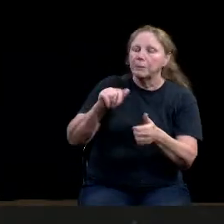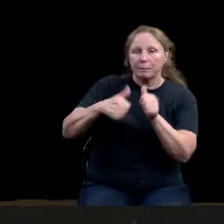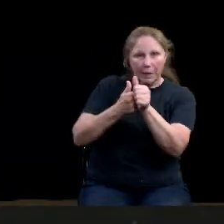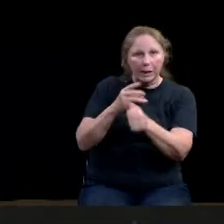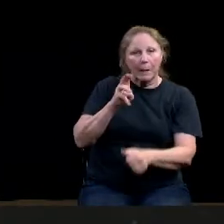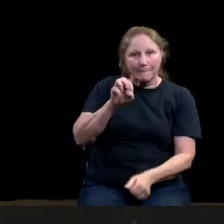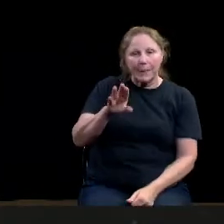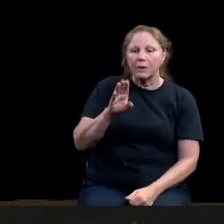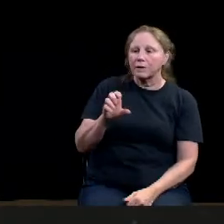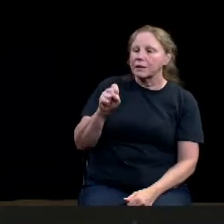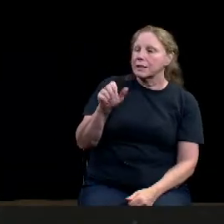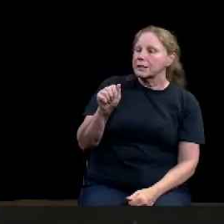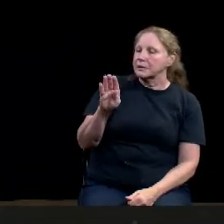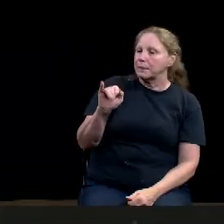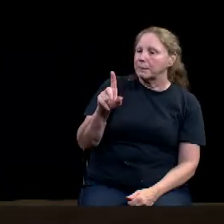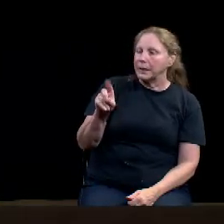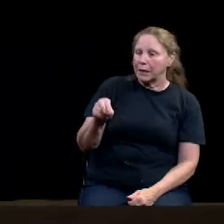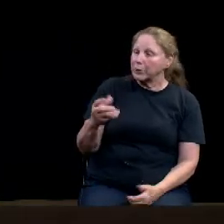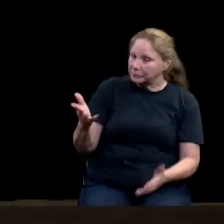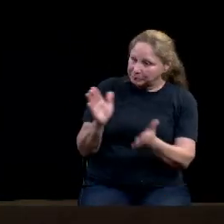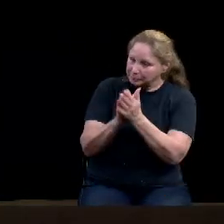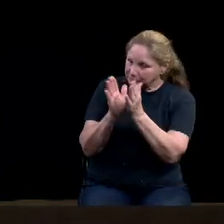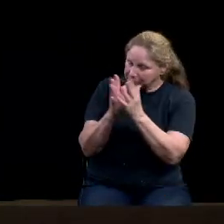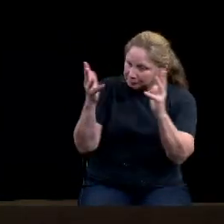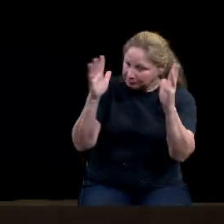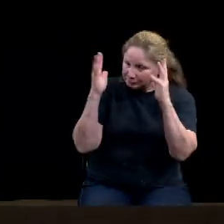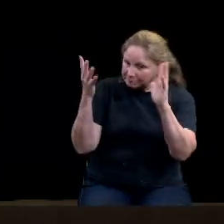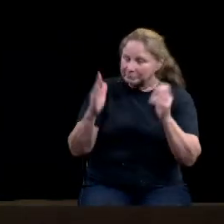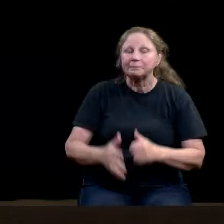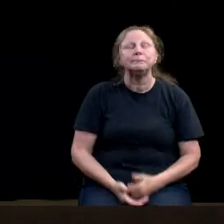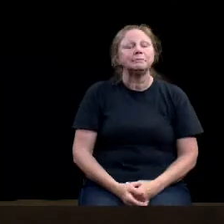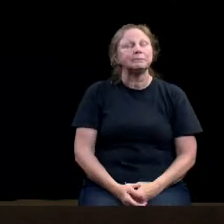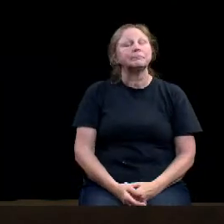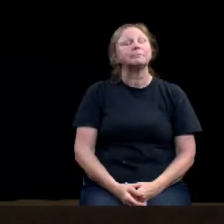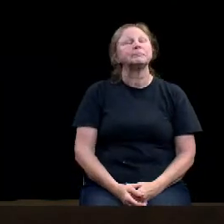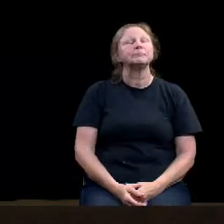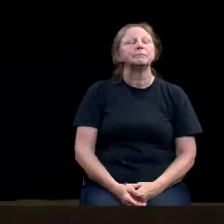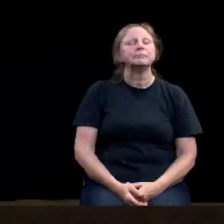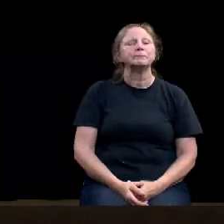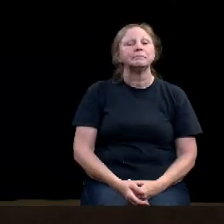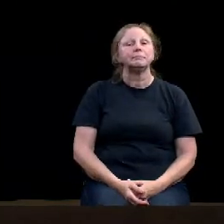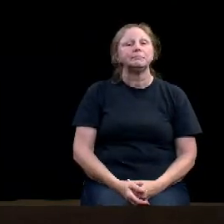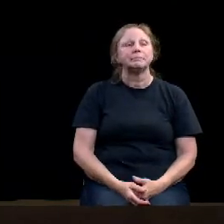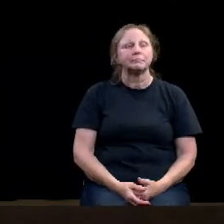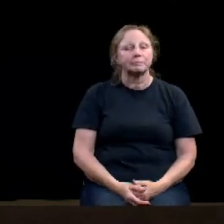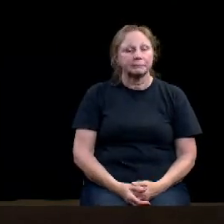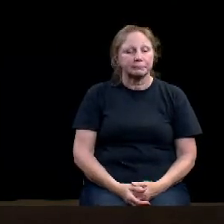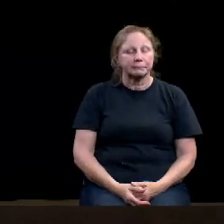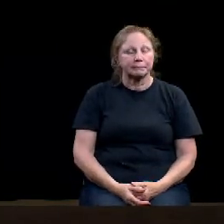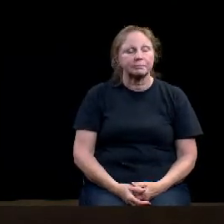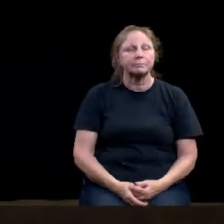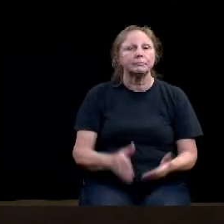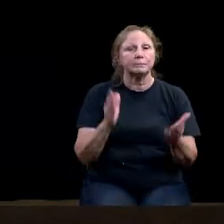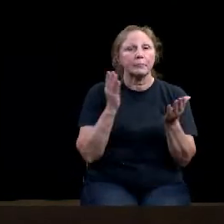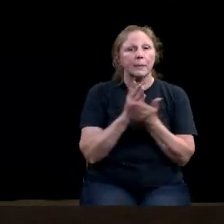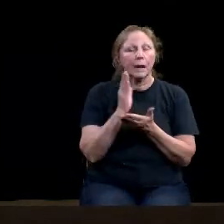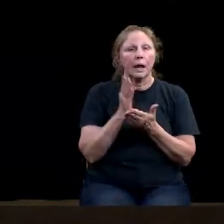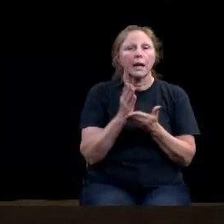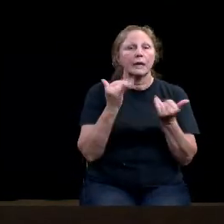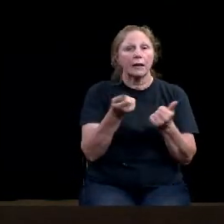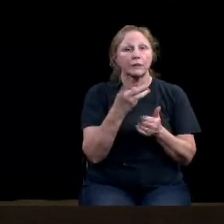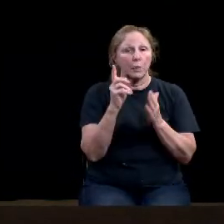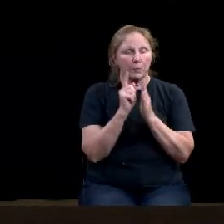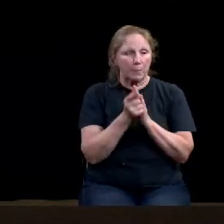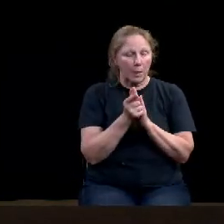All right, now we'll take a few moments to give our newly elected council members a few